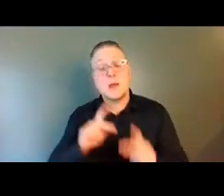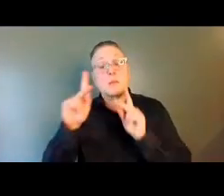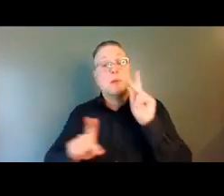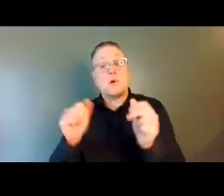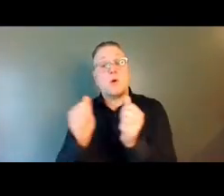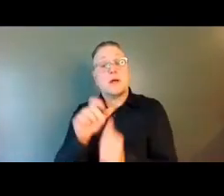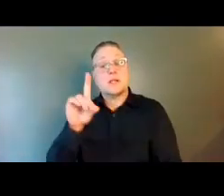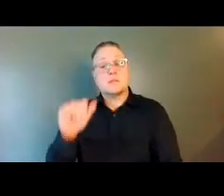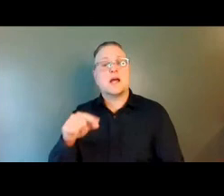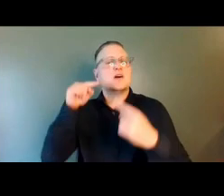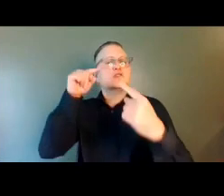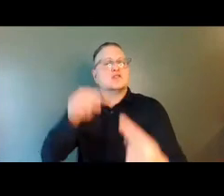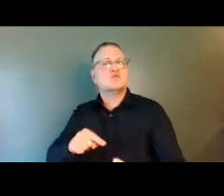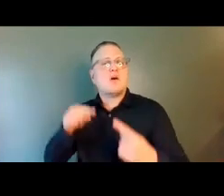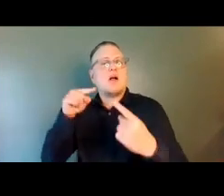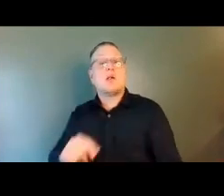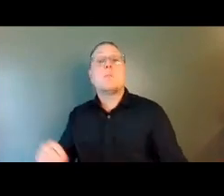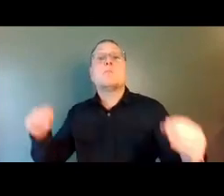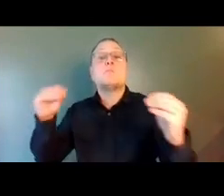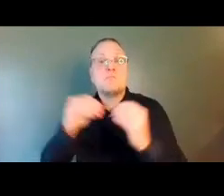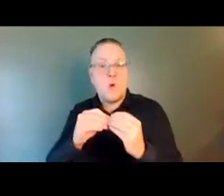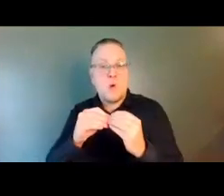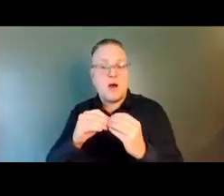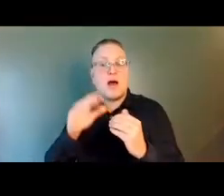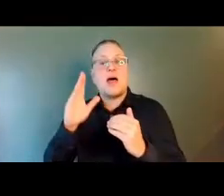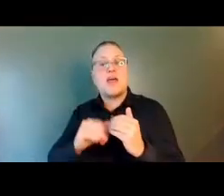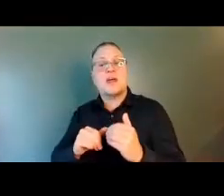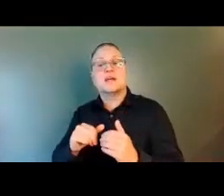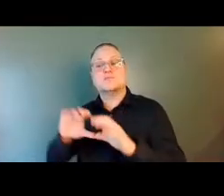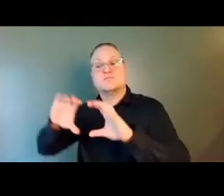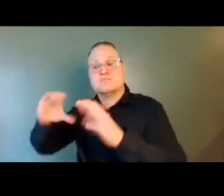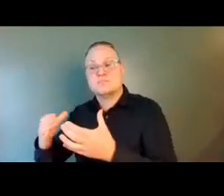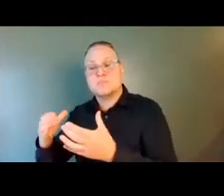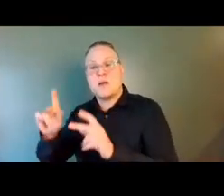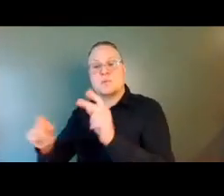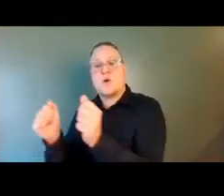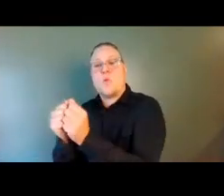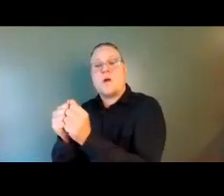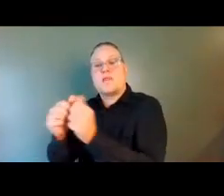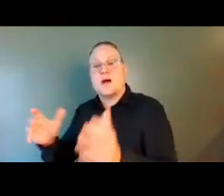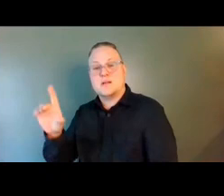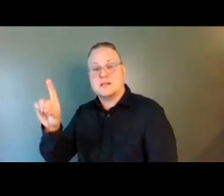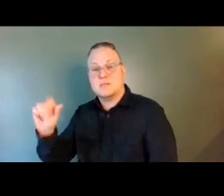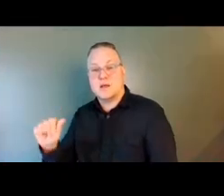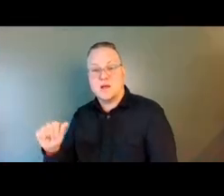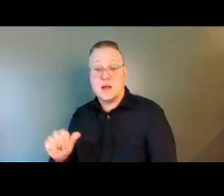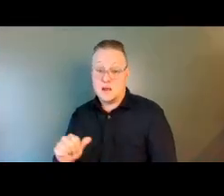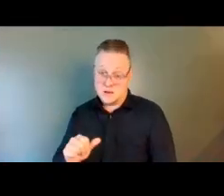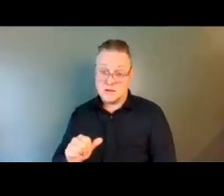when they belong to another minority group. And I witnessed that disability and race minority cause double